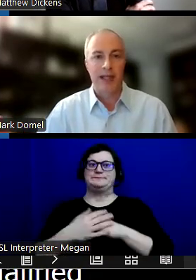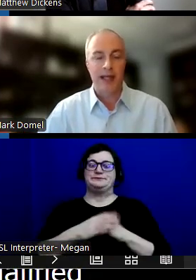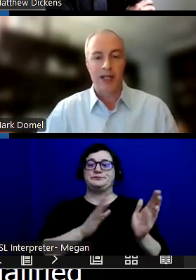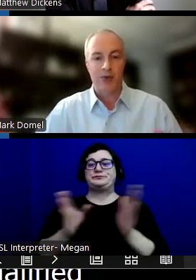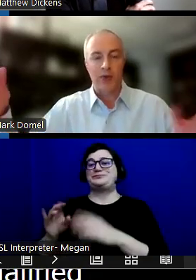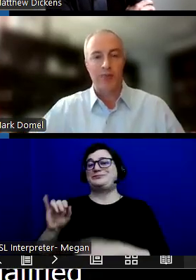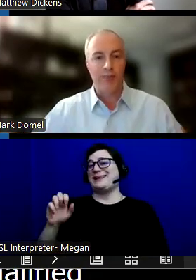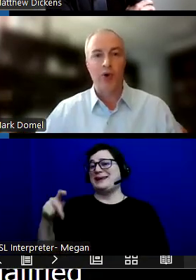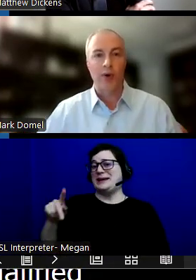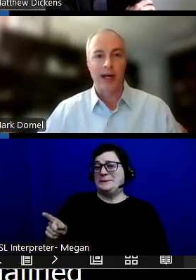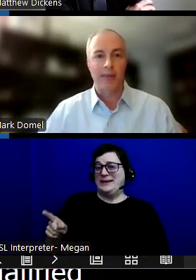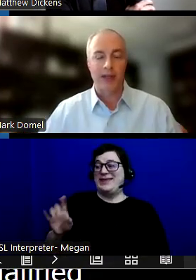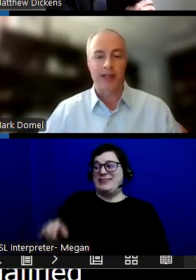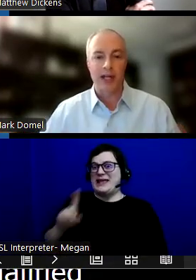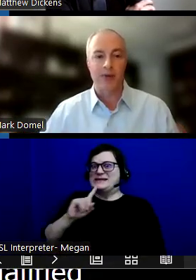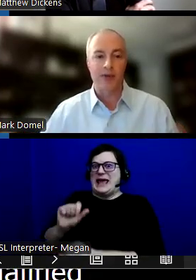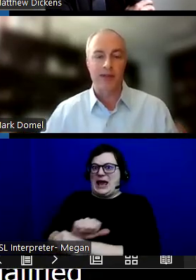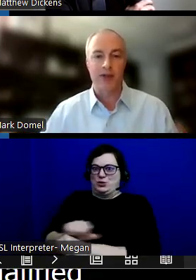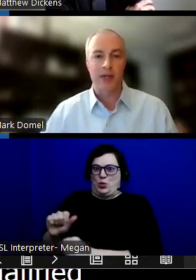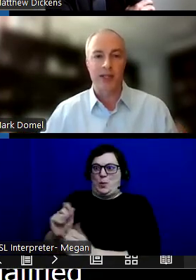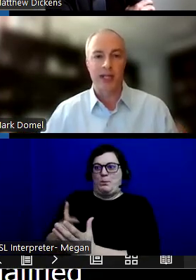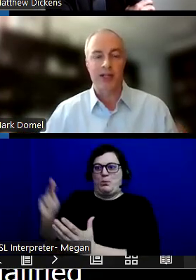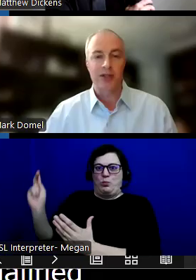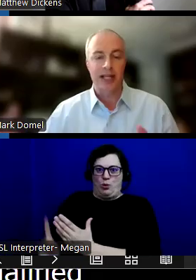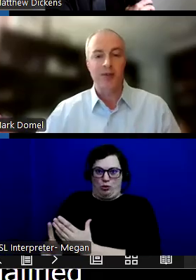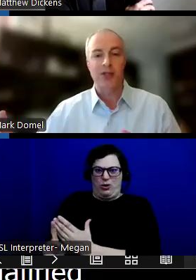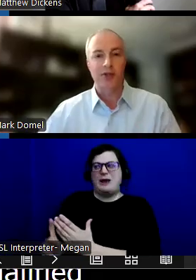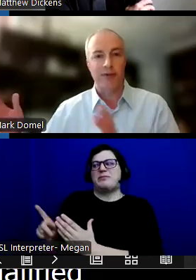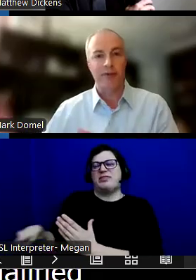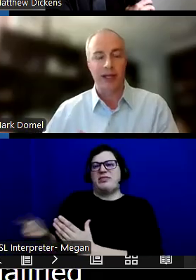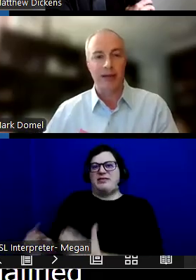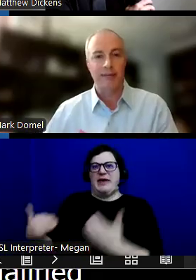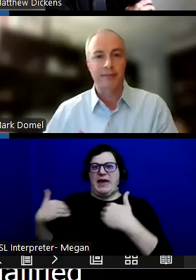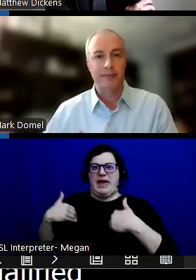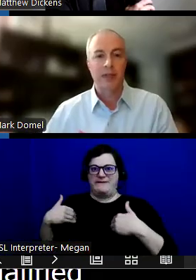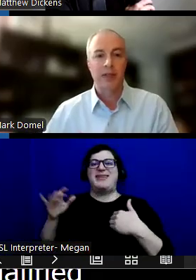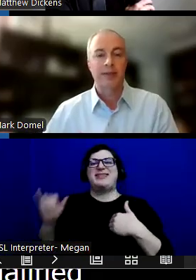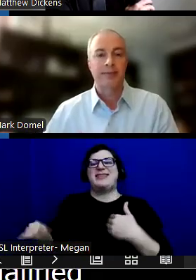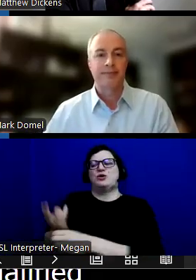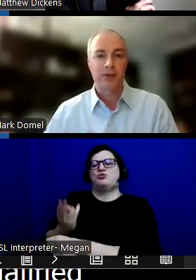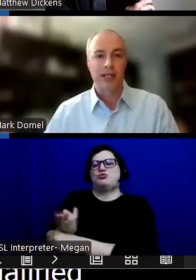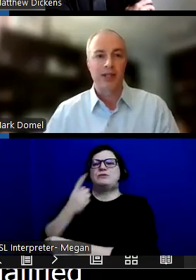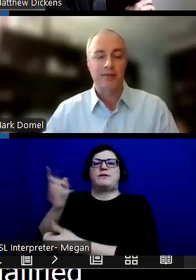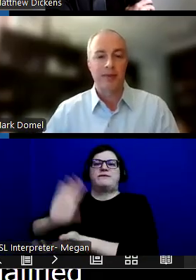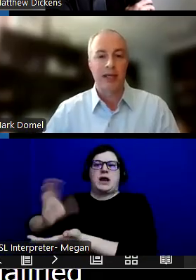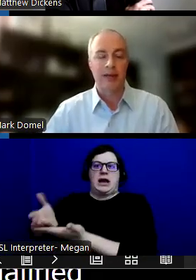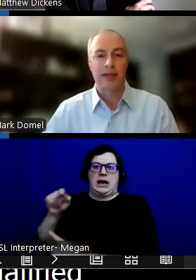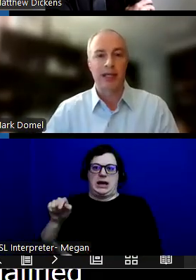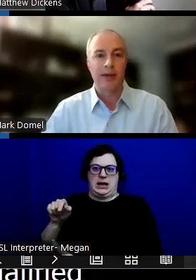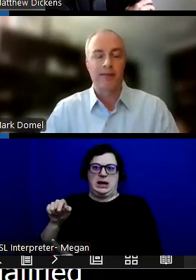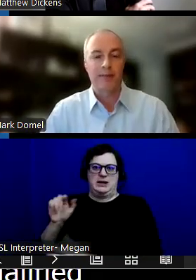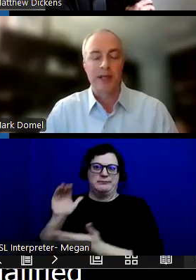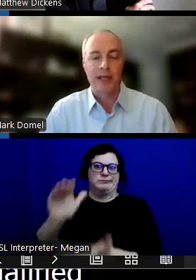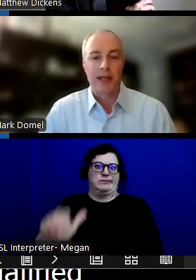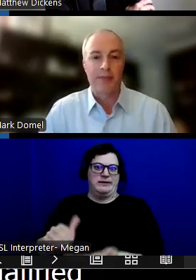is the actual program that the child receives under special education. So that's what's used for funding. So that's the